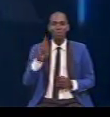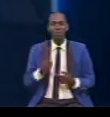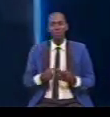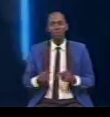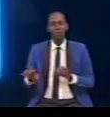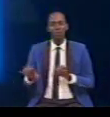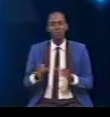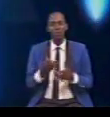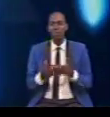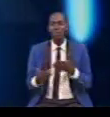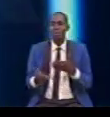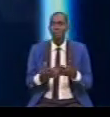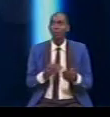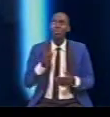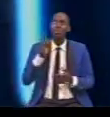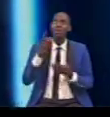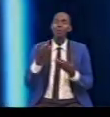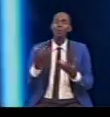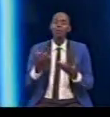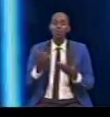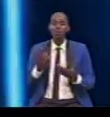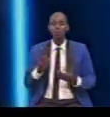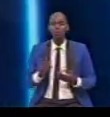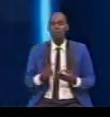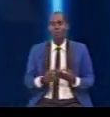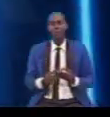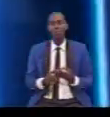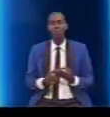To do whatever You want